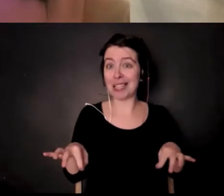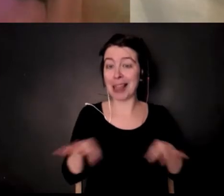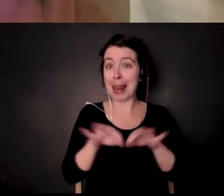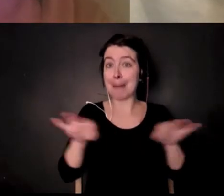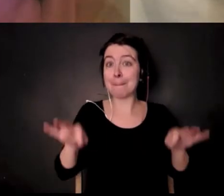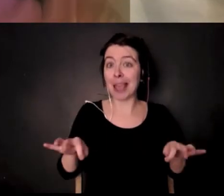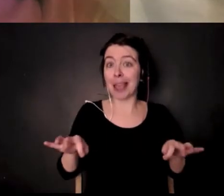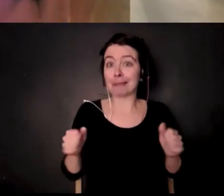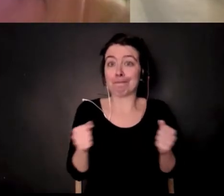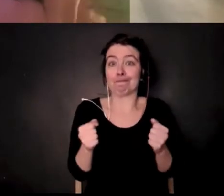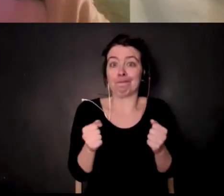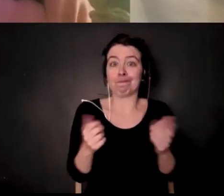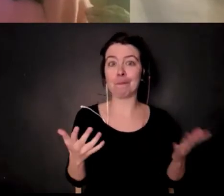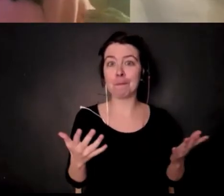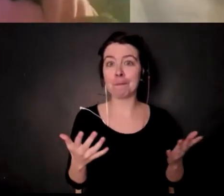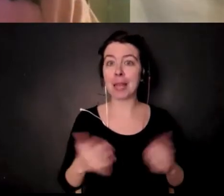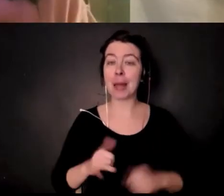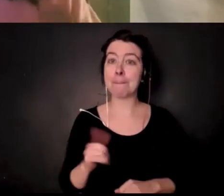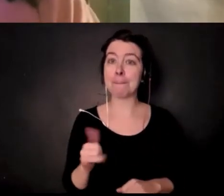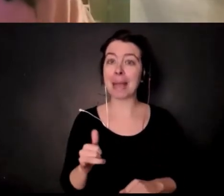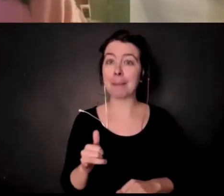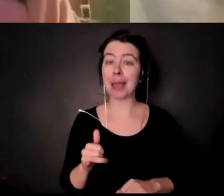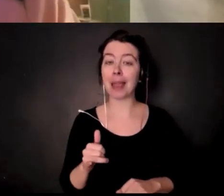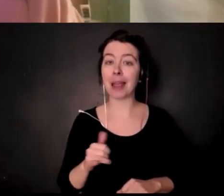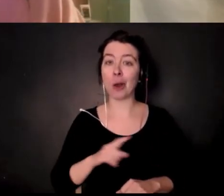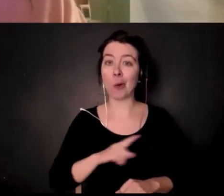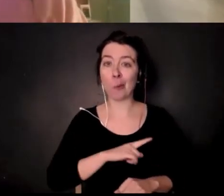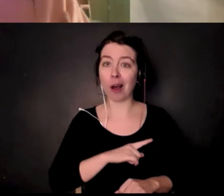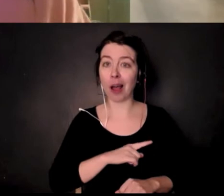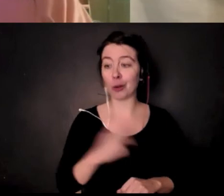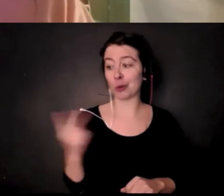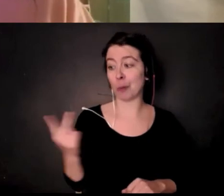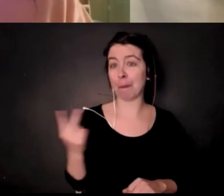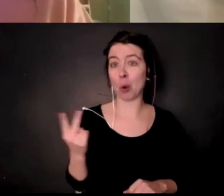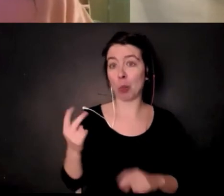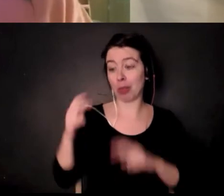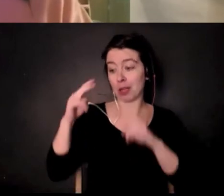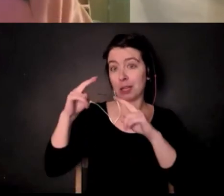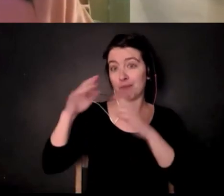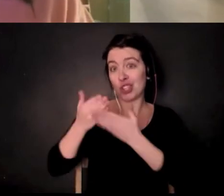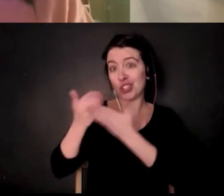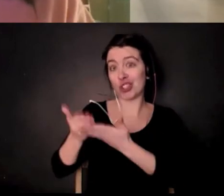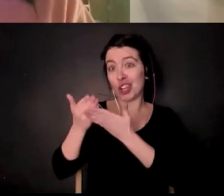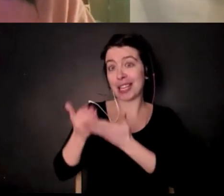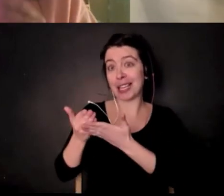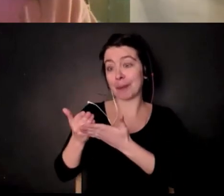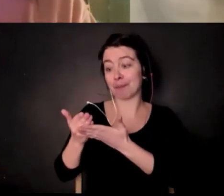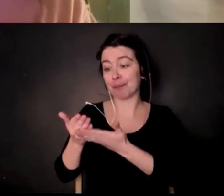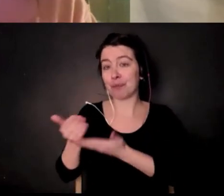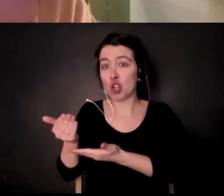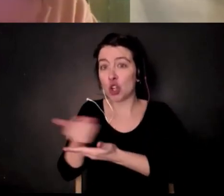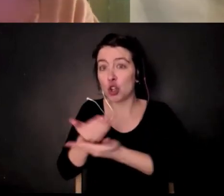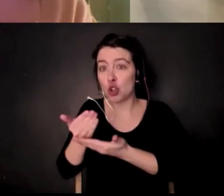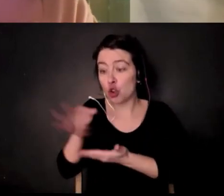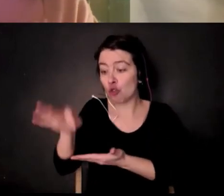curating like academically. I don't know whether it's got anything to do with that. But I think for us now, what we feel